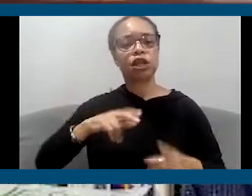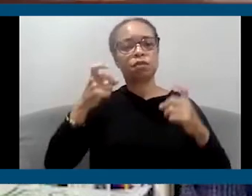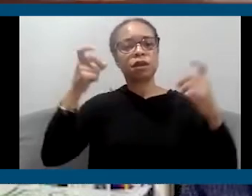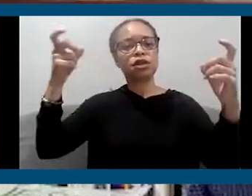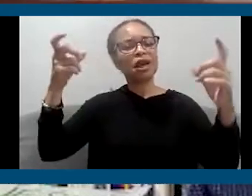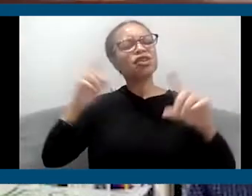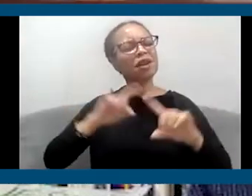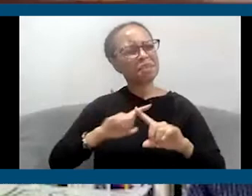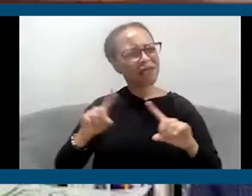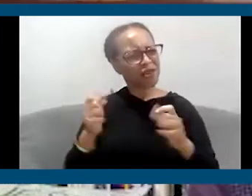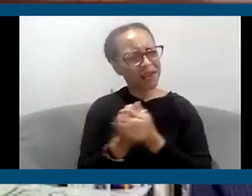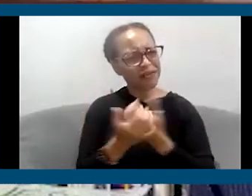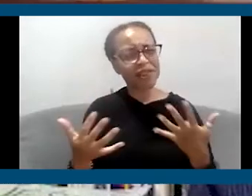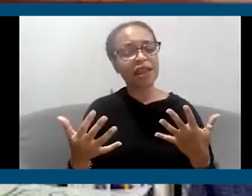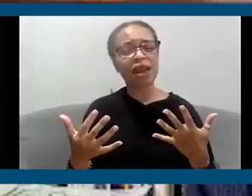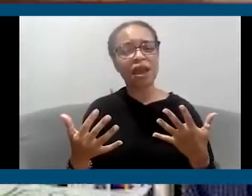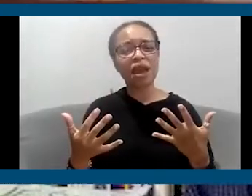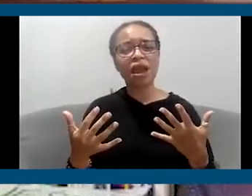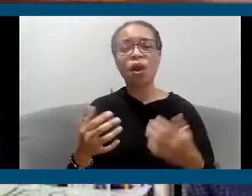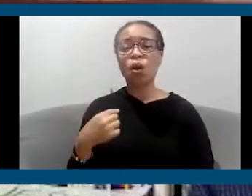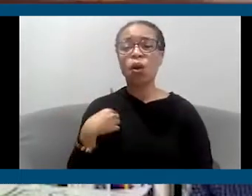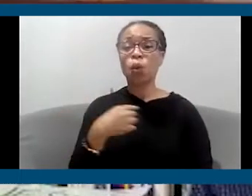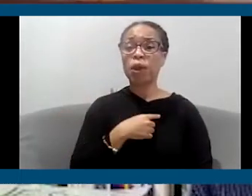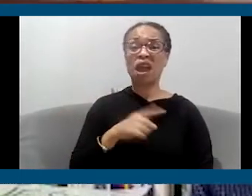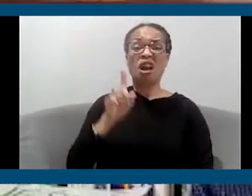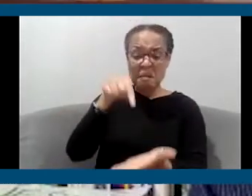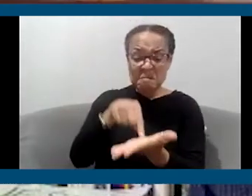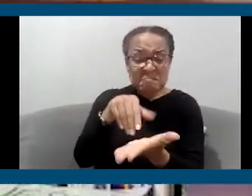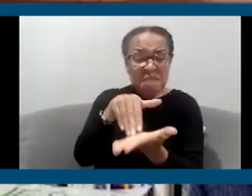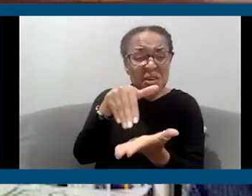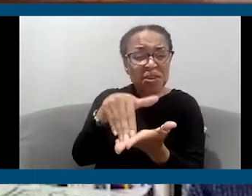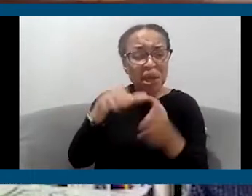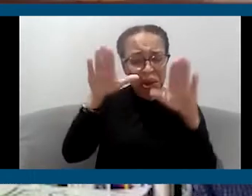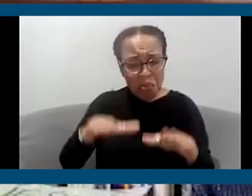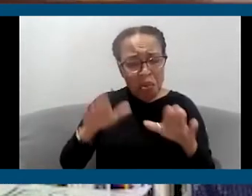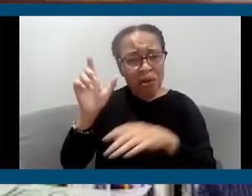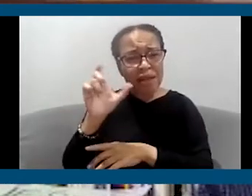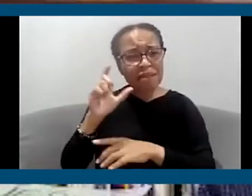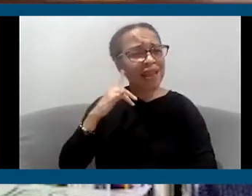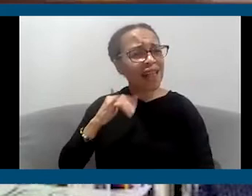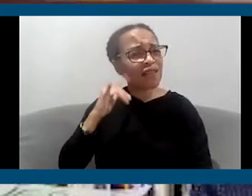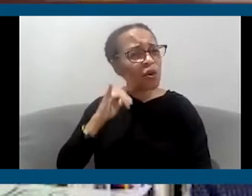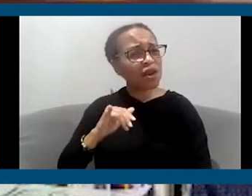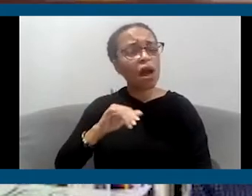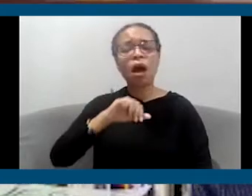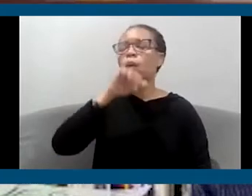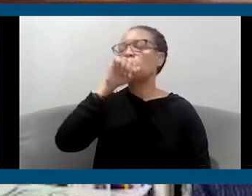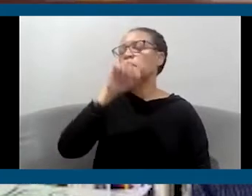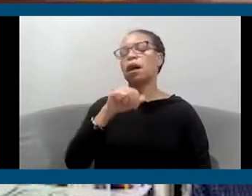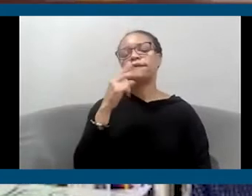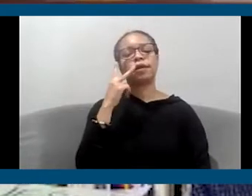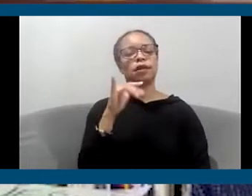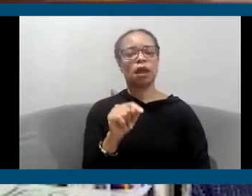representations. We with 1 million Muslims in California, we would love to see it. And as I've said, I mean, Ada, you've